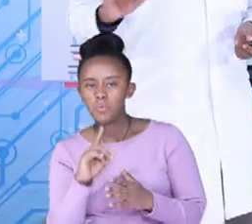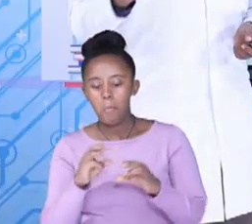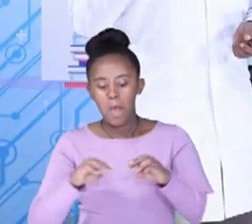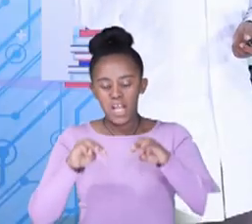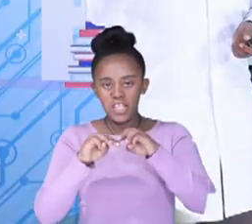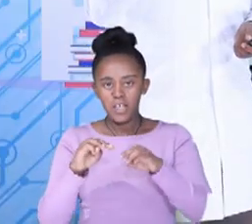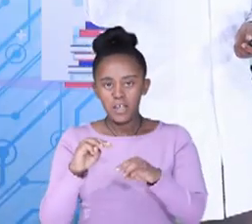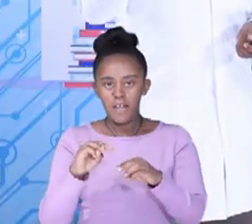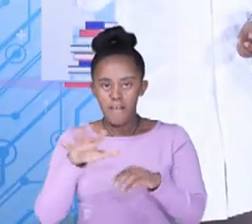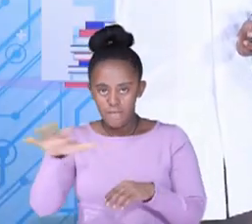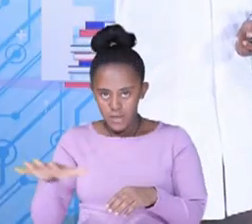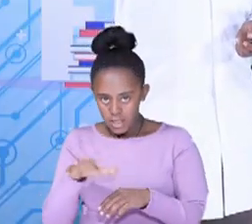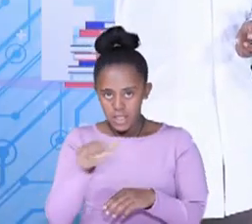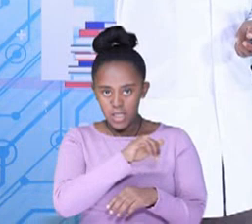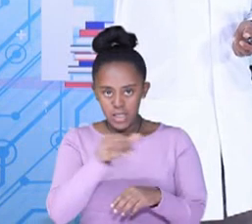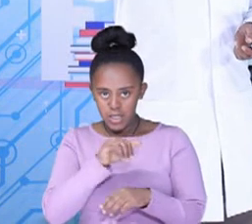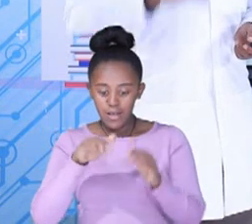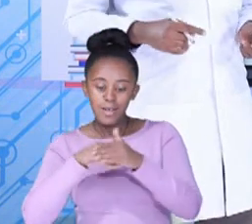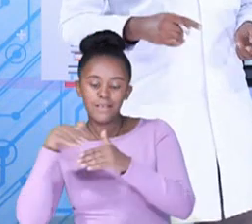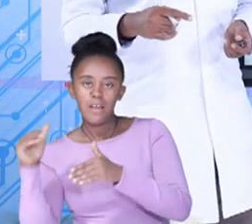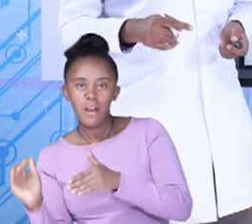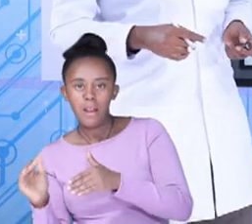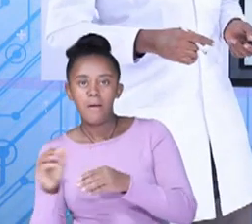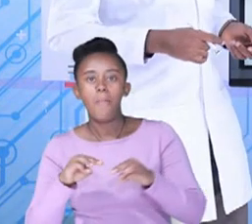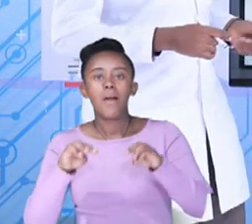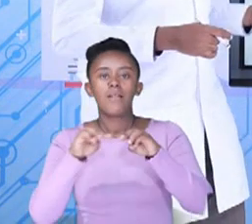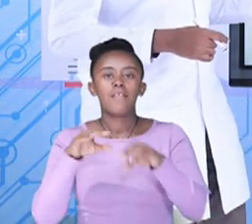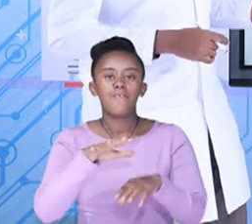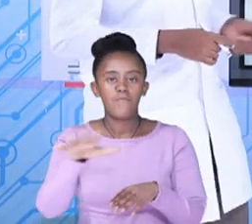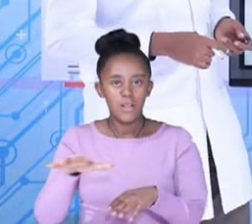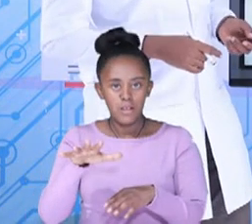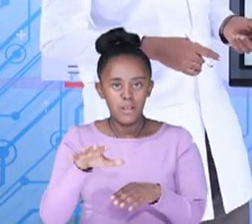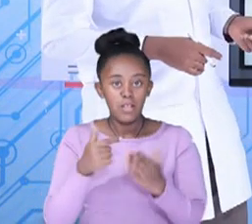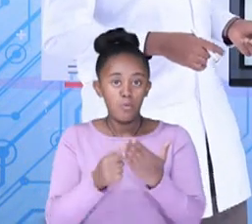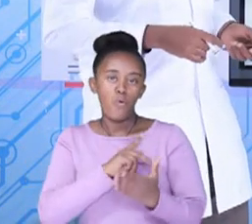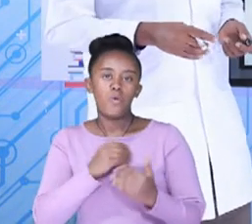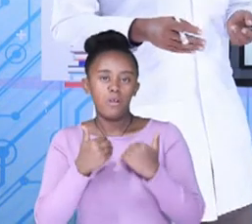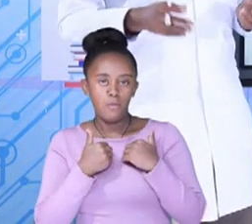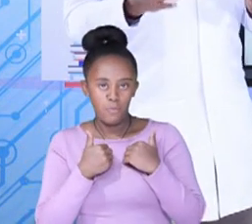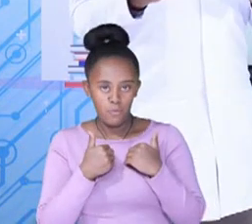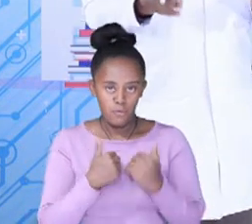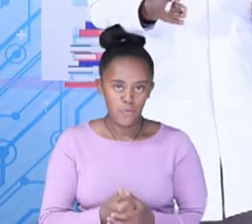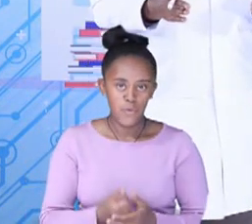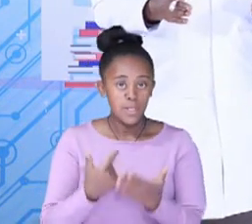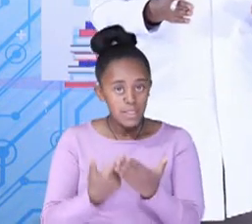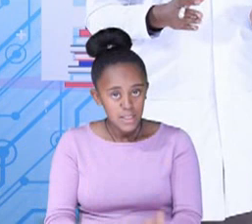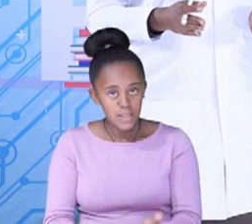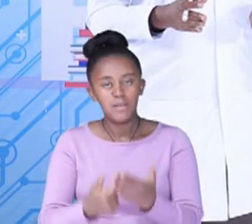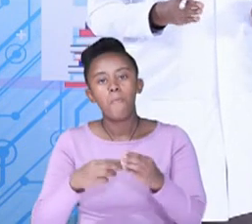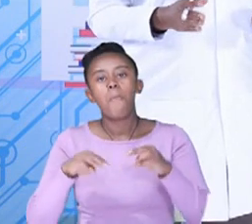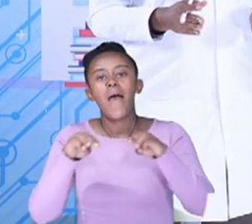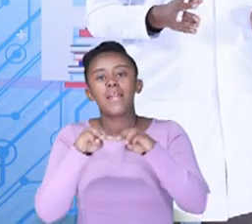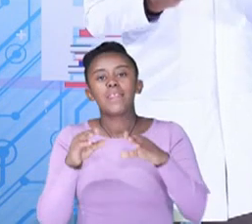field, which is the same as the external magnetic field. So have such a property, and this magnetic